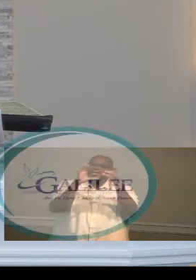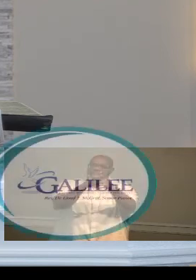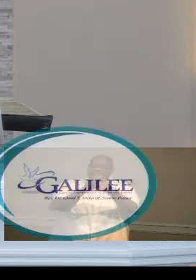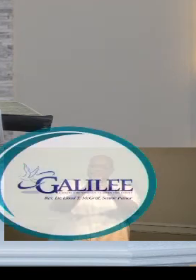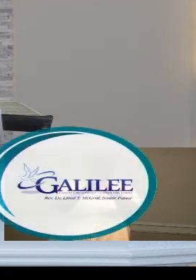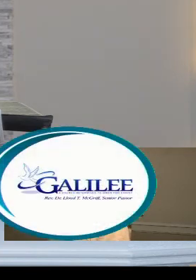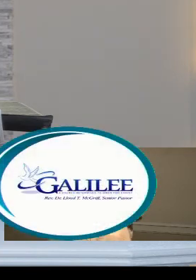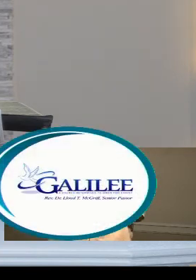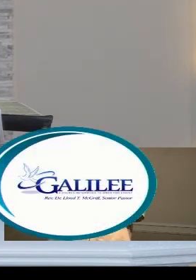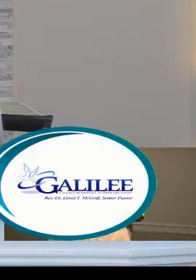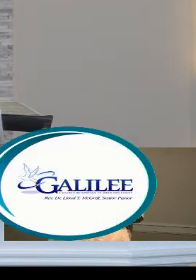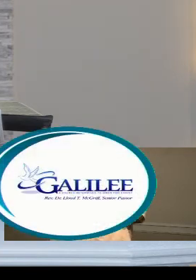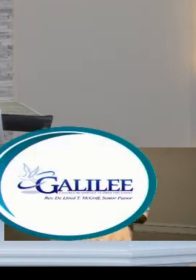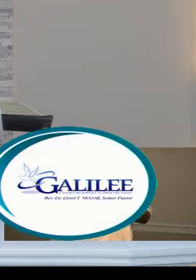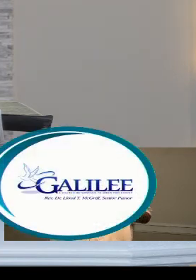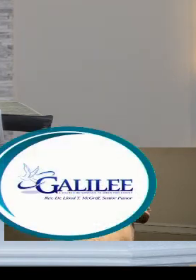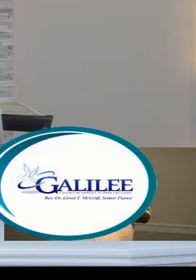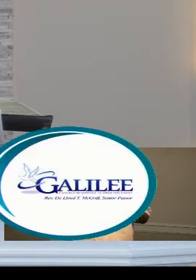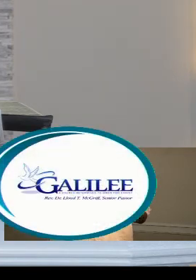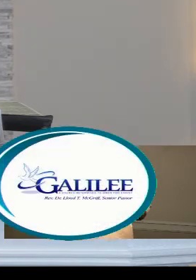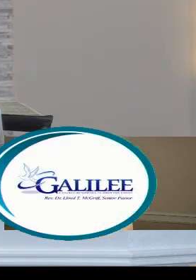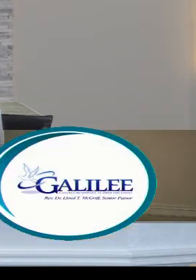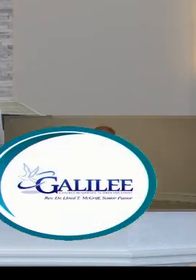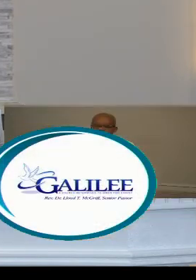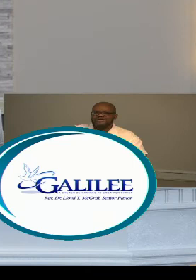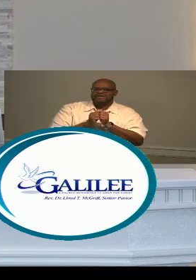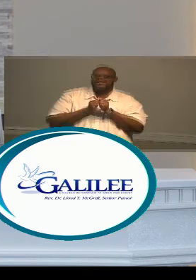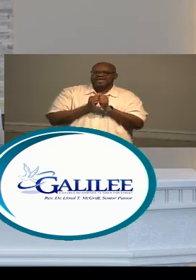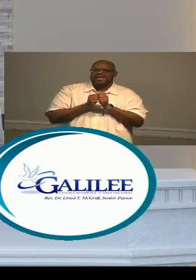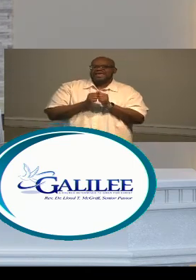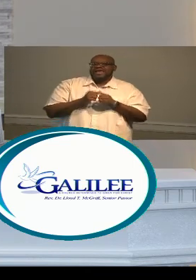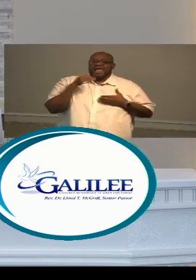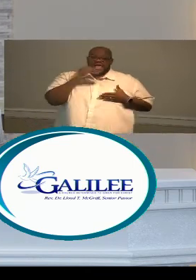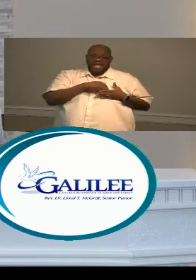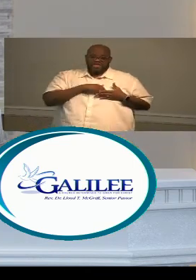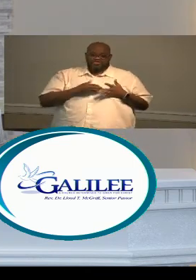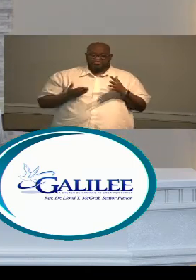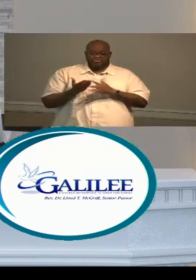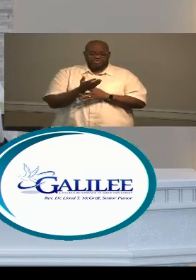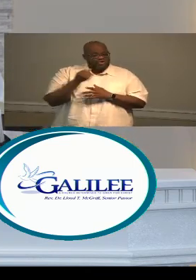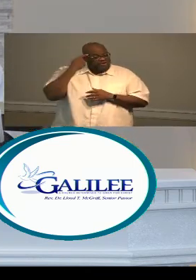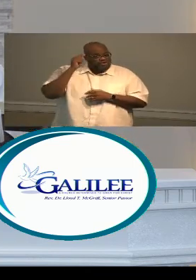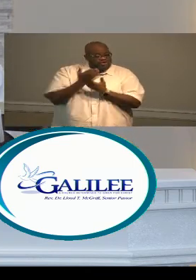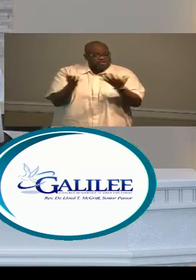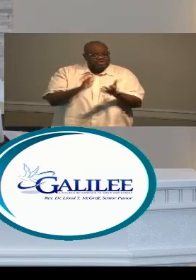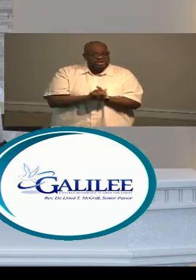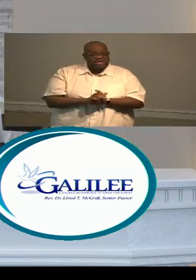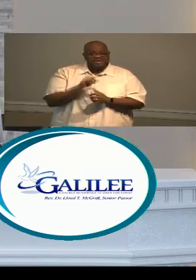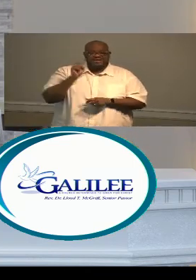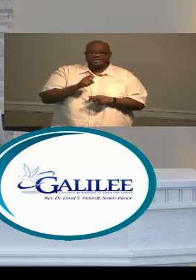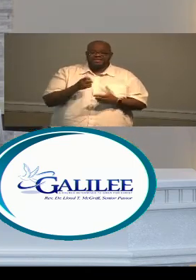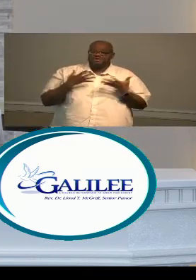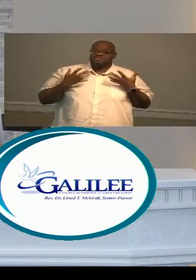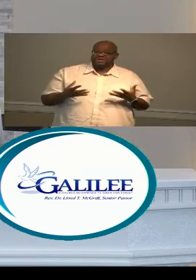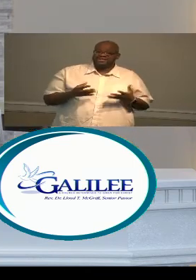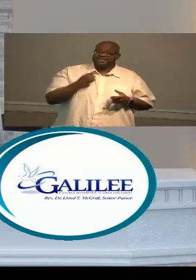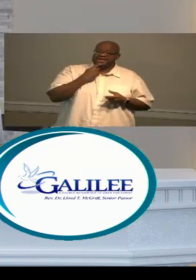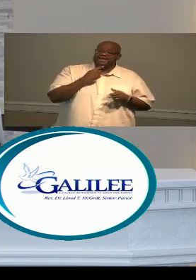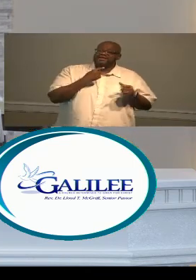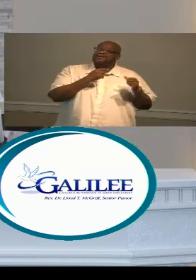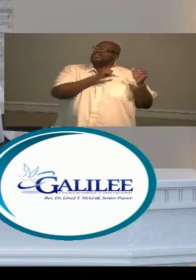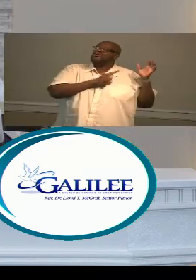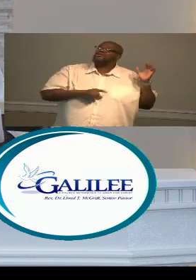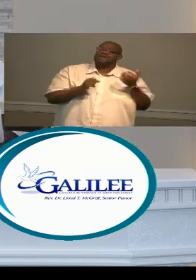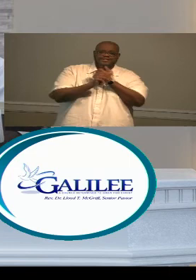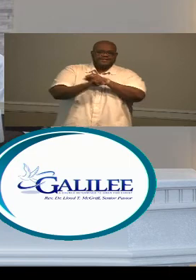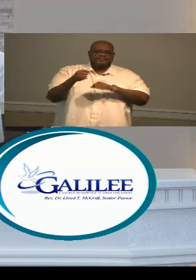He wants to work it in you, through you, and for you. But you have to be willing to say, Lord, save me.